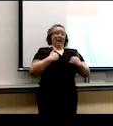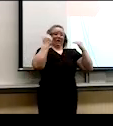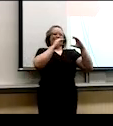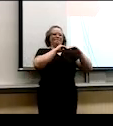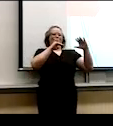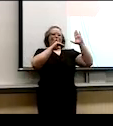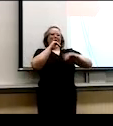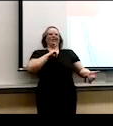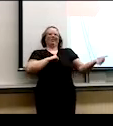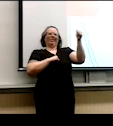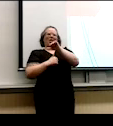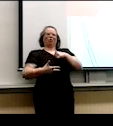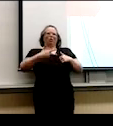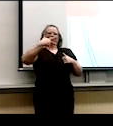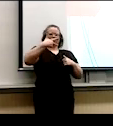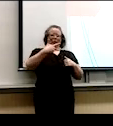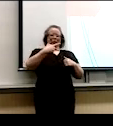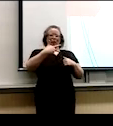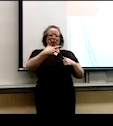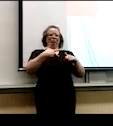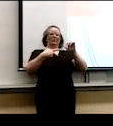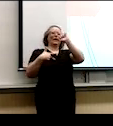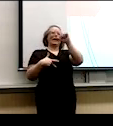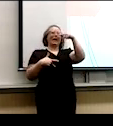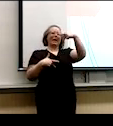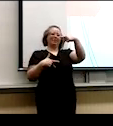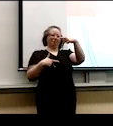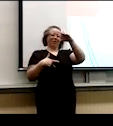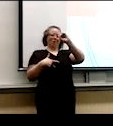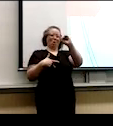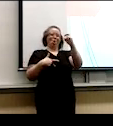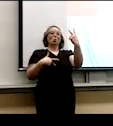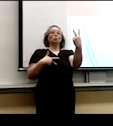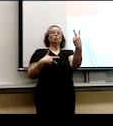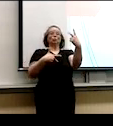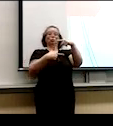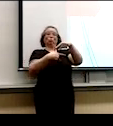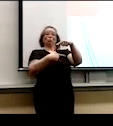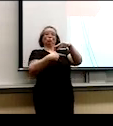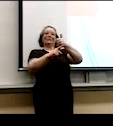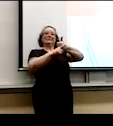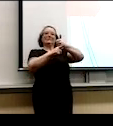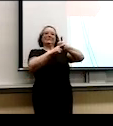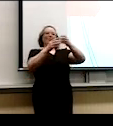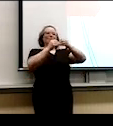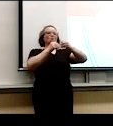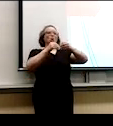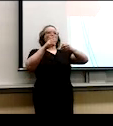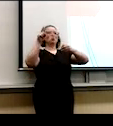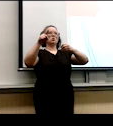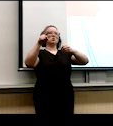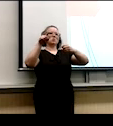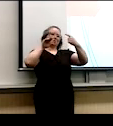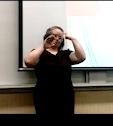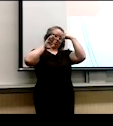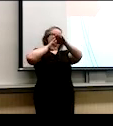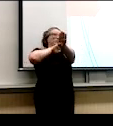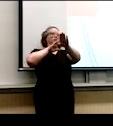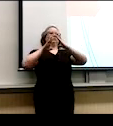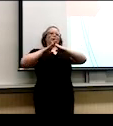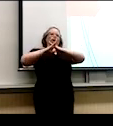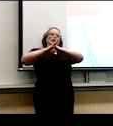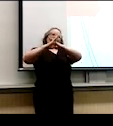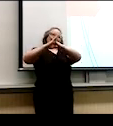there's the 2-4 combination, 2 is protective for Alzheimer's disease. So that's what that shows.